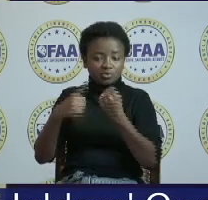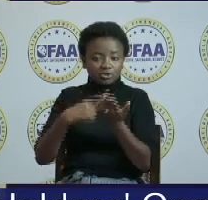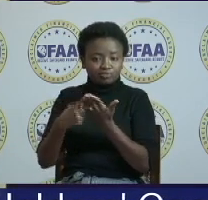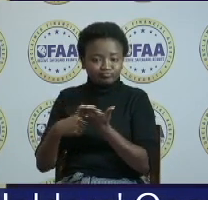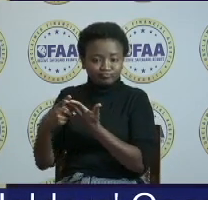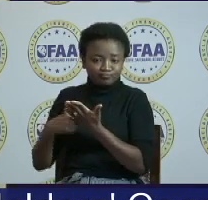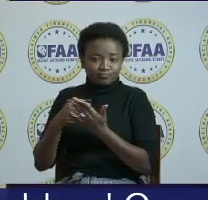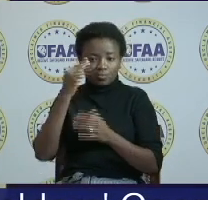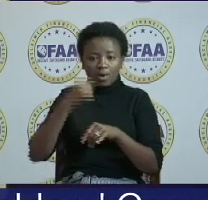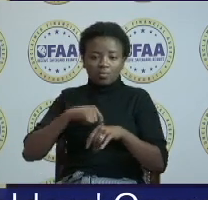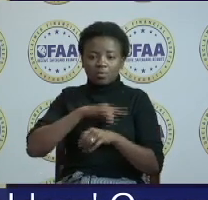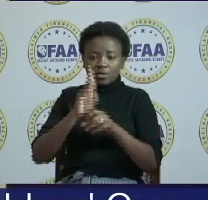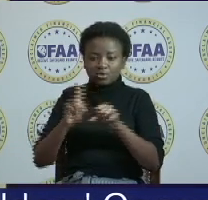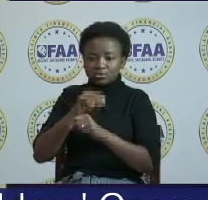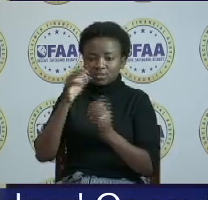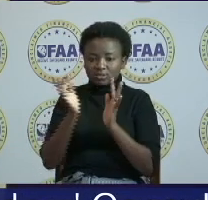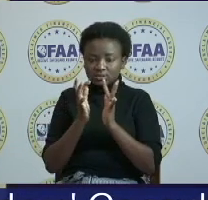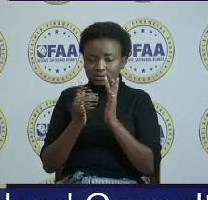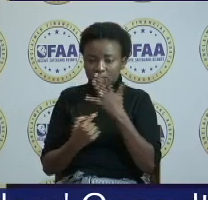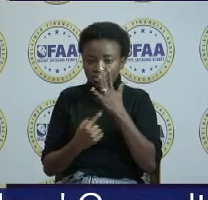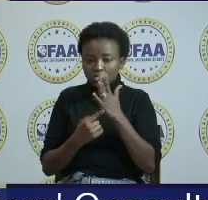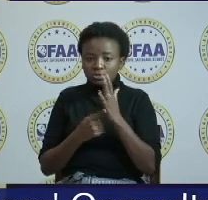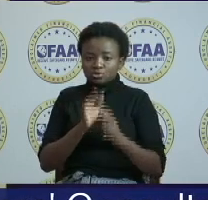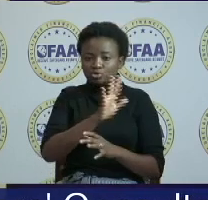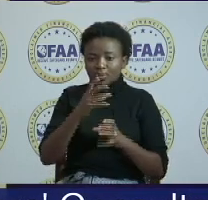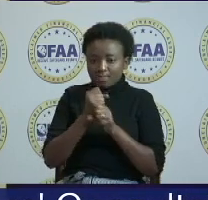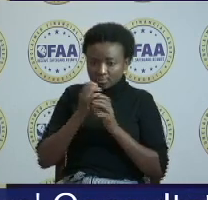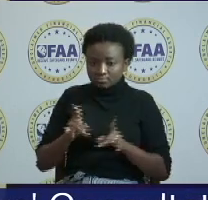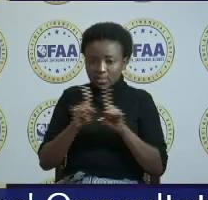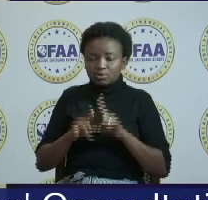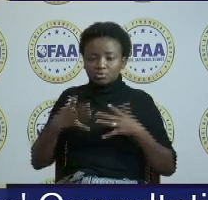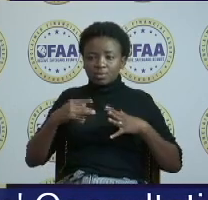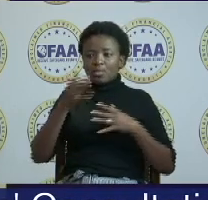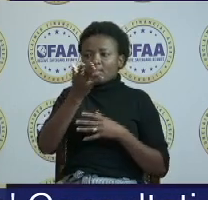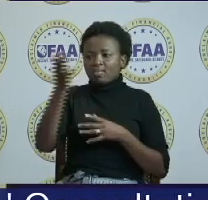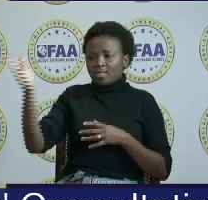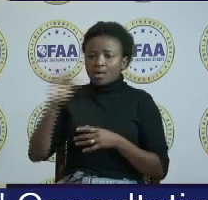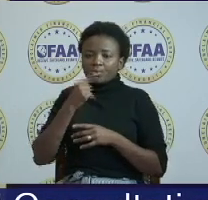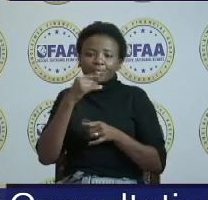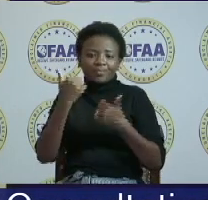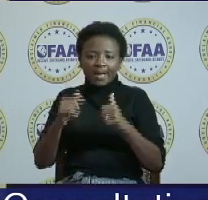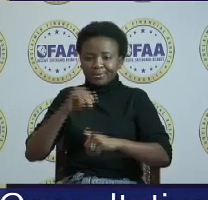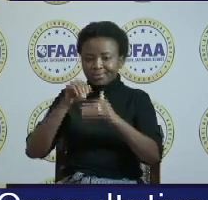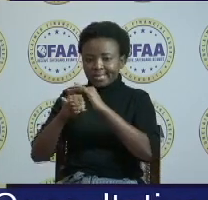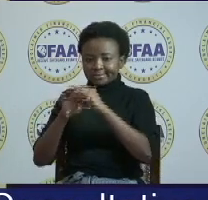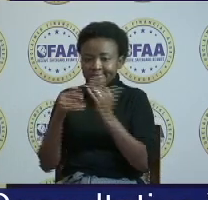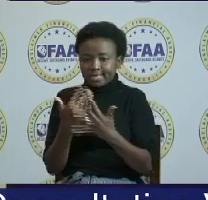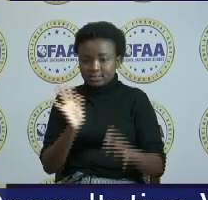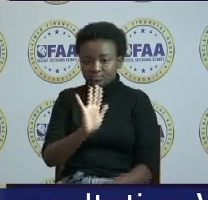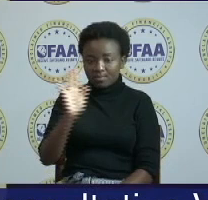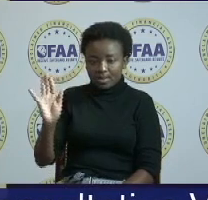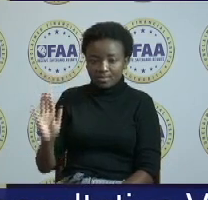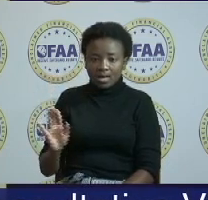to use technology to get to the, not only the holders, but also the people out there who have unclaimed financial assets. So